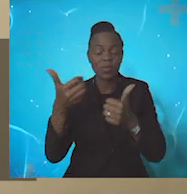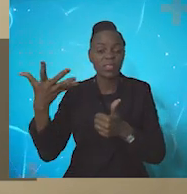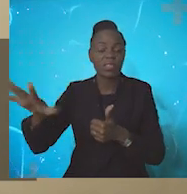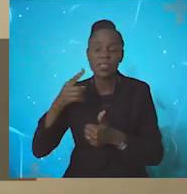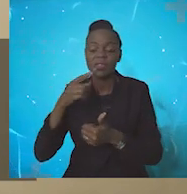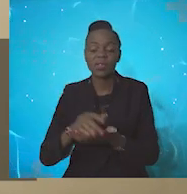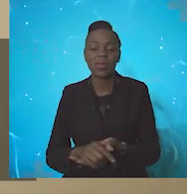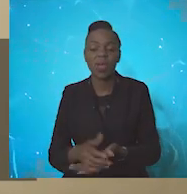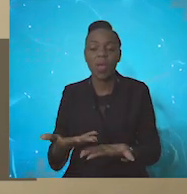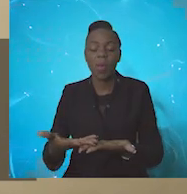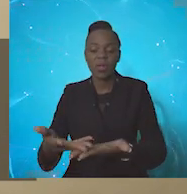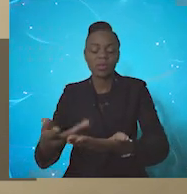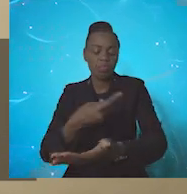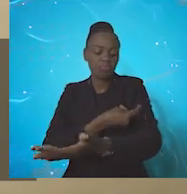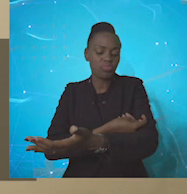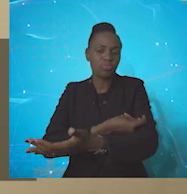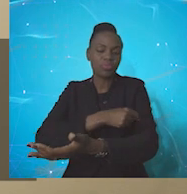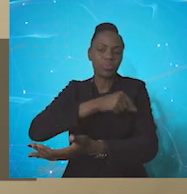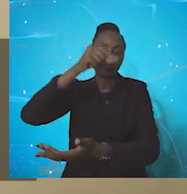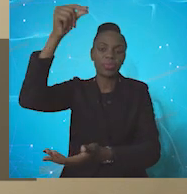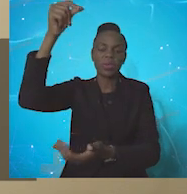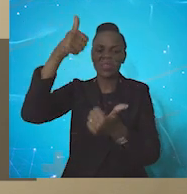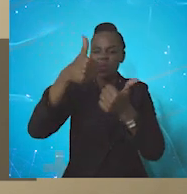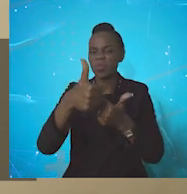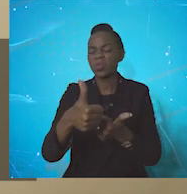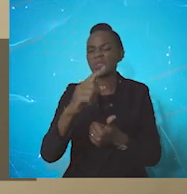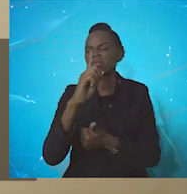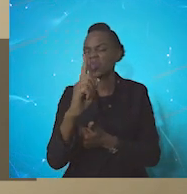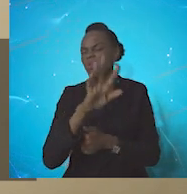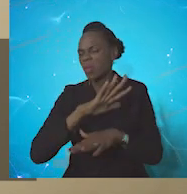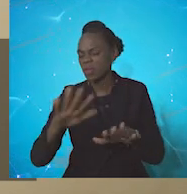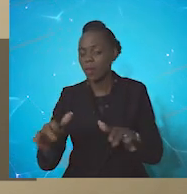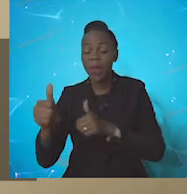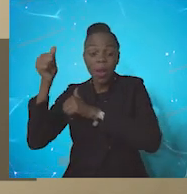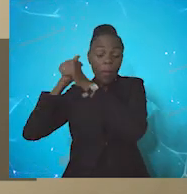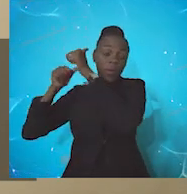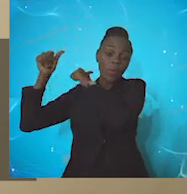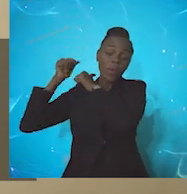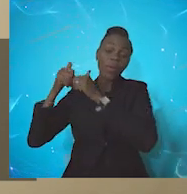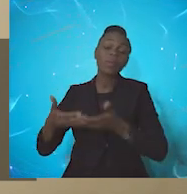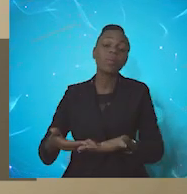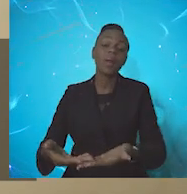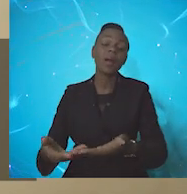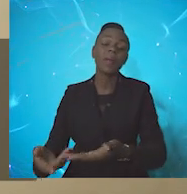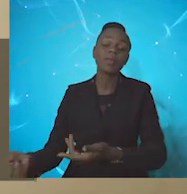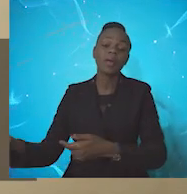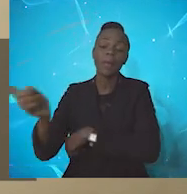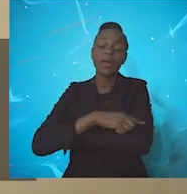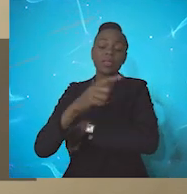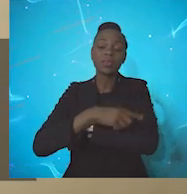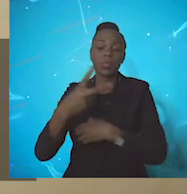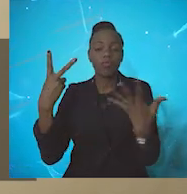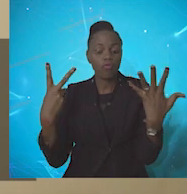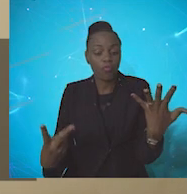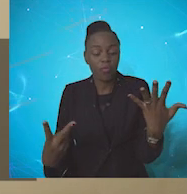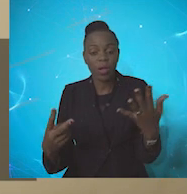one drip, just one drip, whereby in the past we had to give people drips for 7 days or for 14